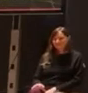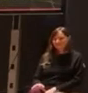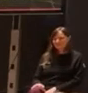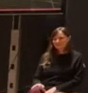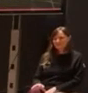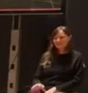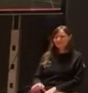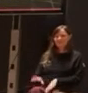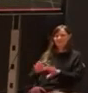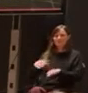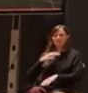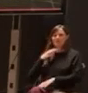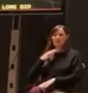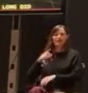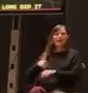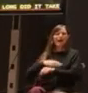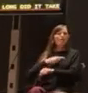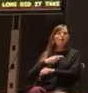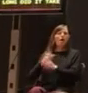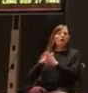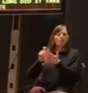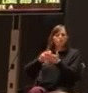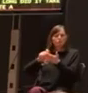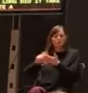How long did it take you to write the book?